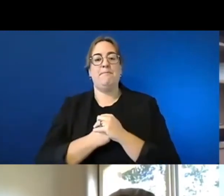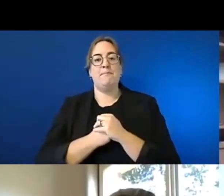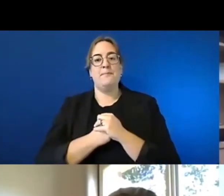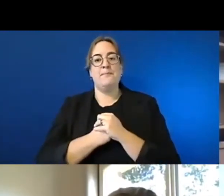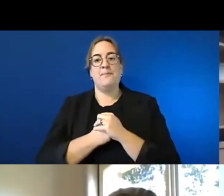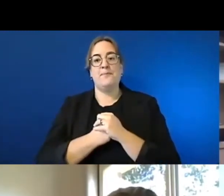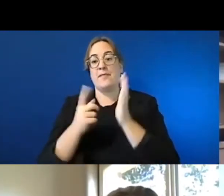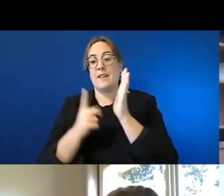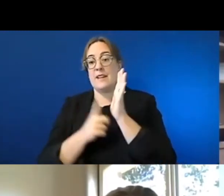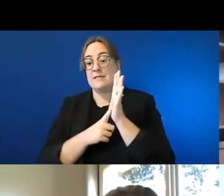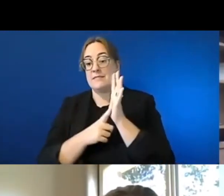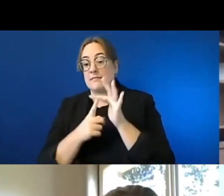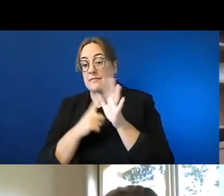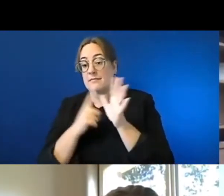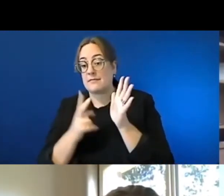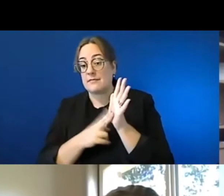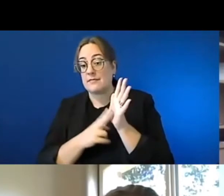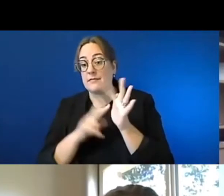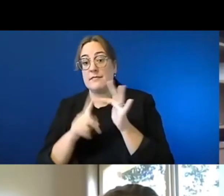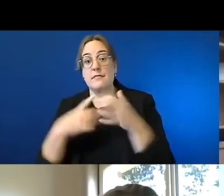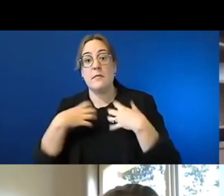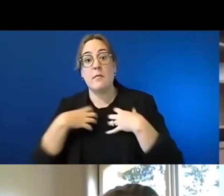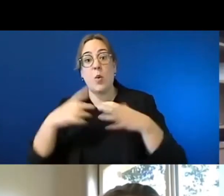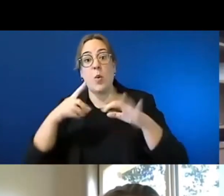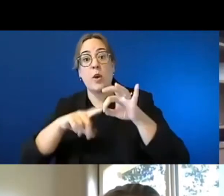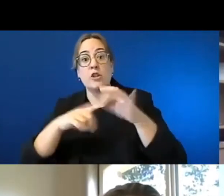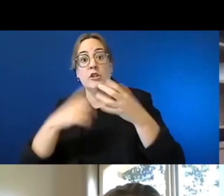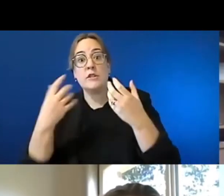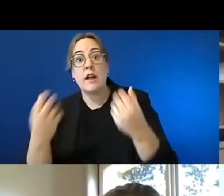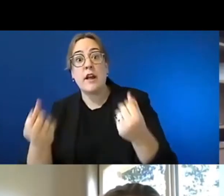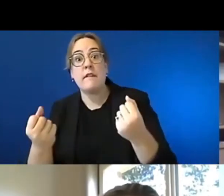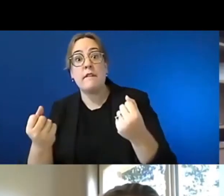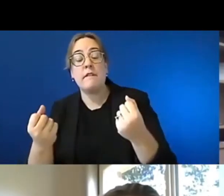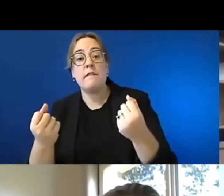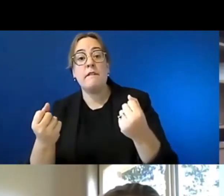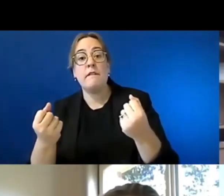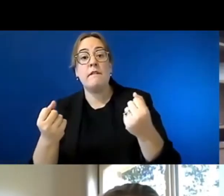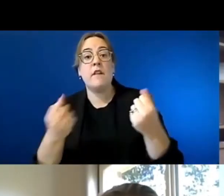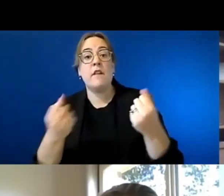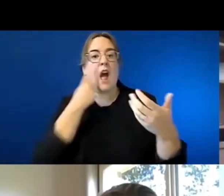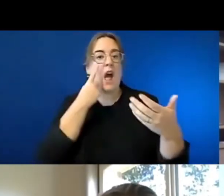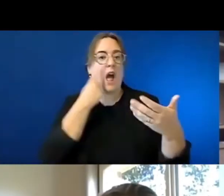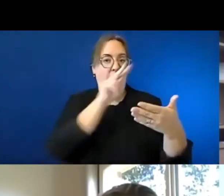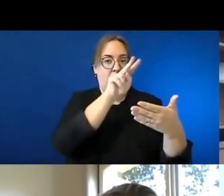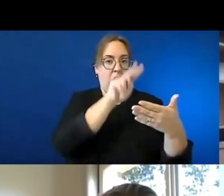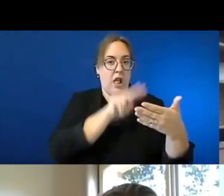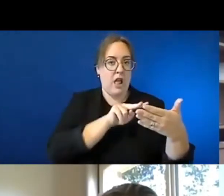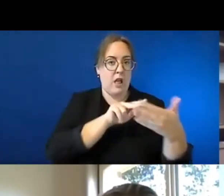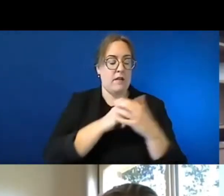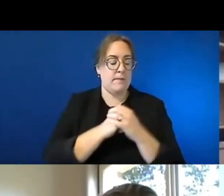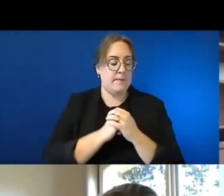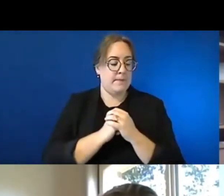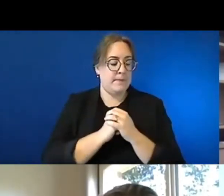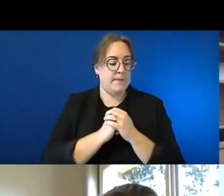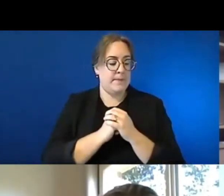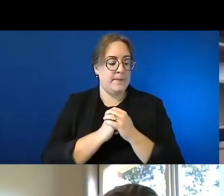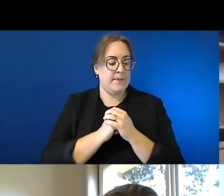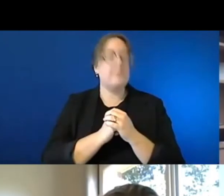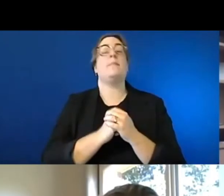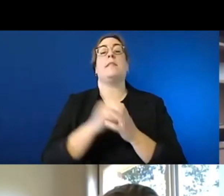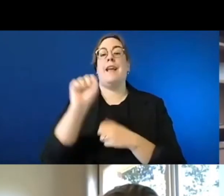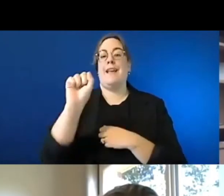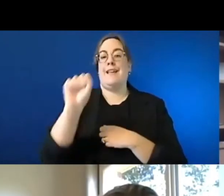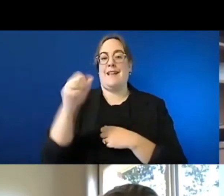Leanne, any more questions? Just having a look. What have we got? Yes, we have another